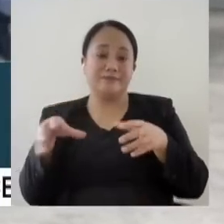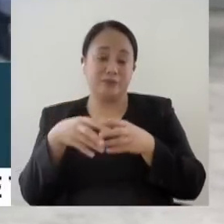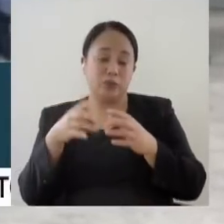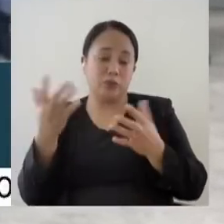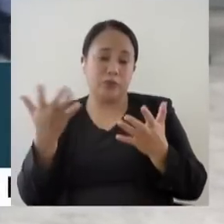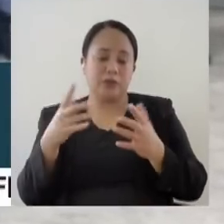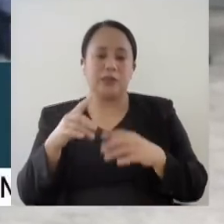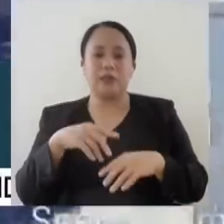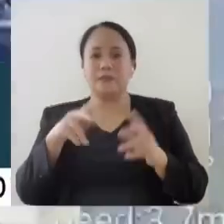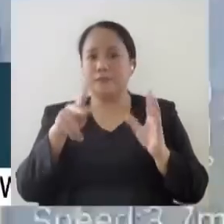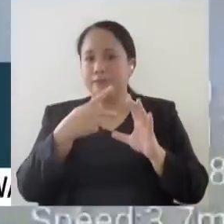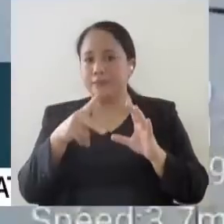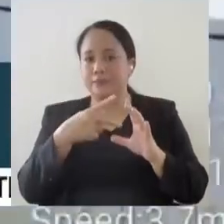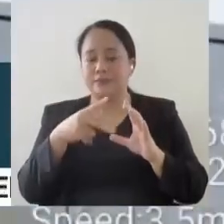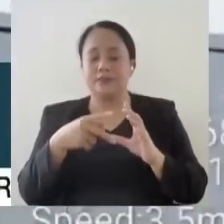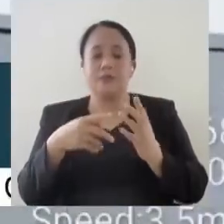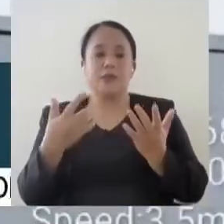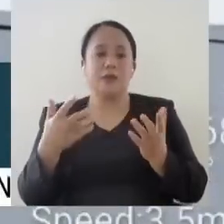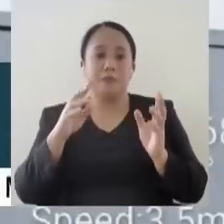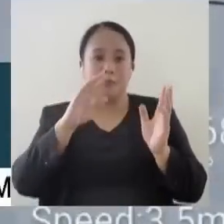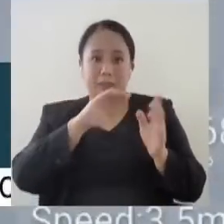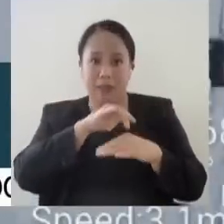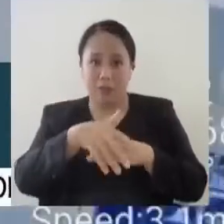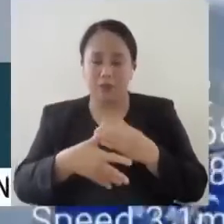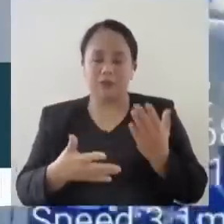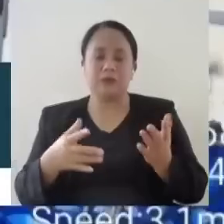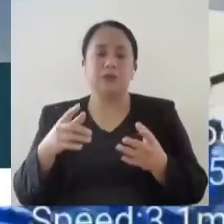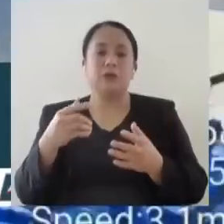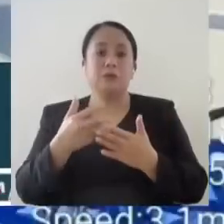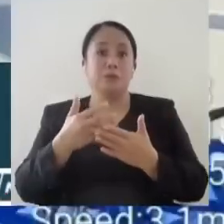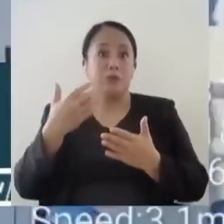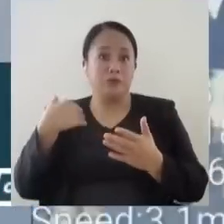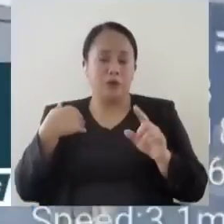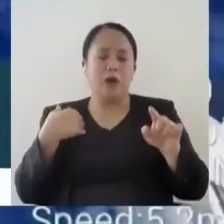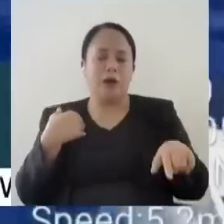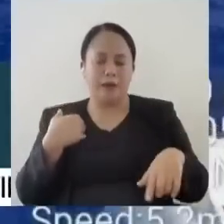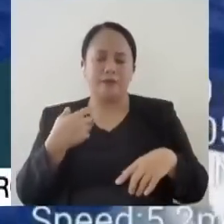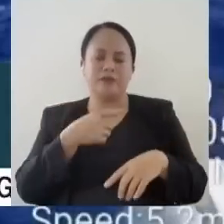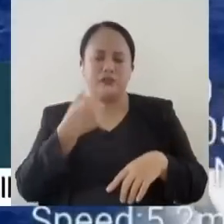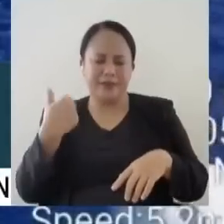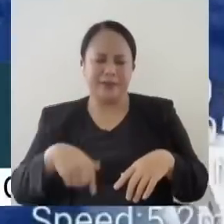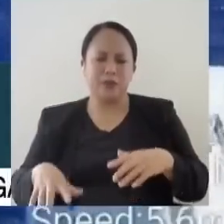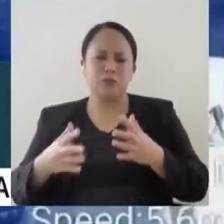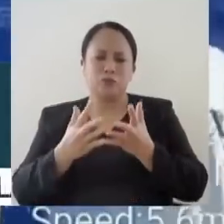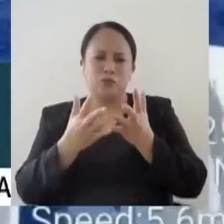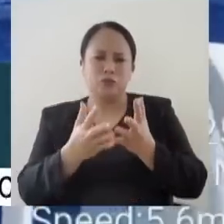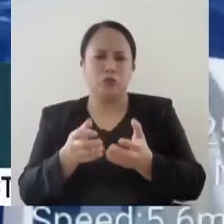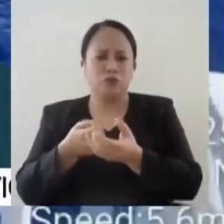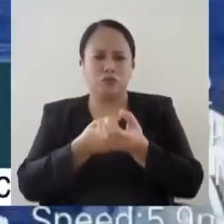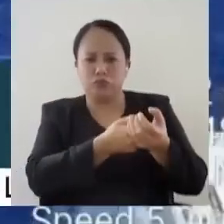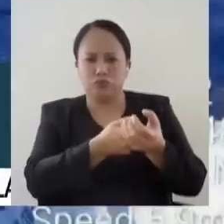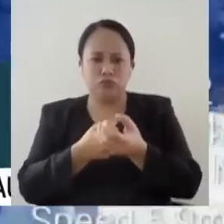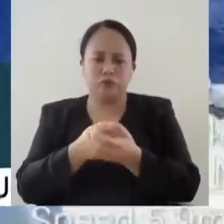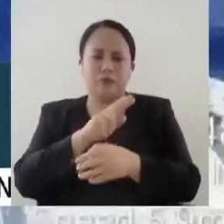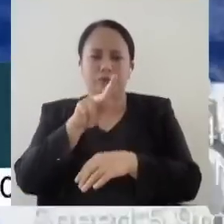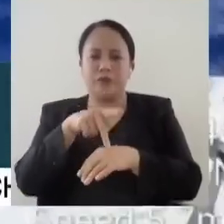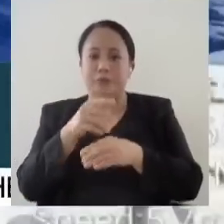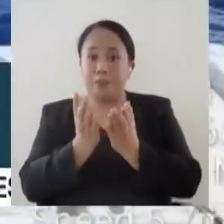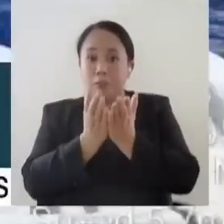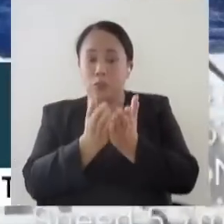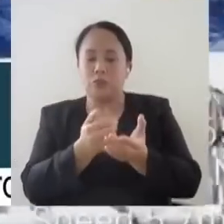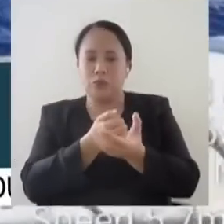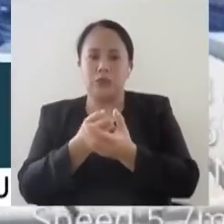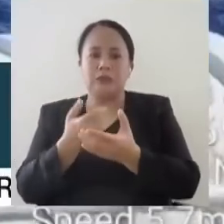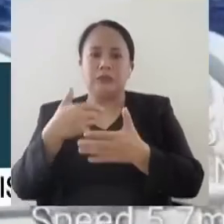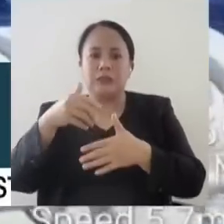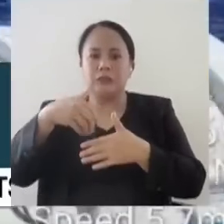Palawan on Thursday, days after China's Coast Guard and militia vessels fired water cannons at the Philippine boat trying to resupply